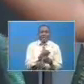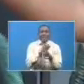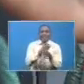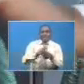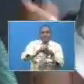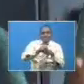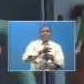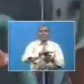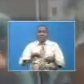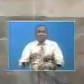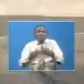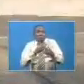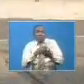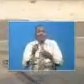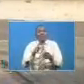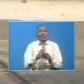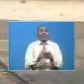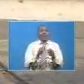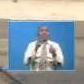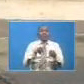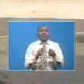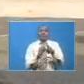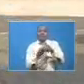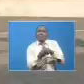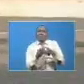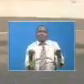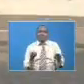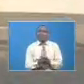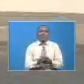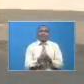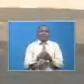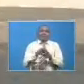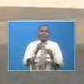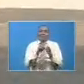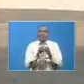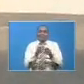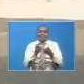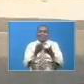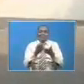the children irrespective of the size of one's testicles, the organ that